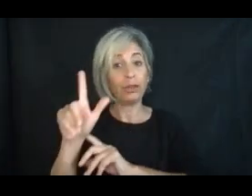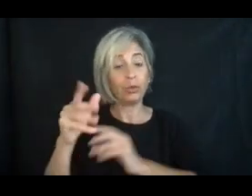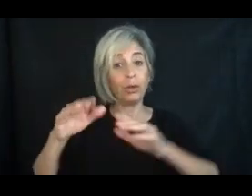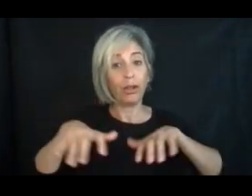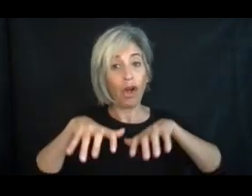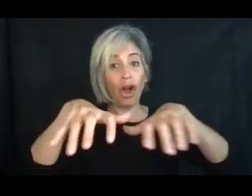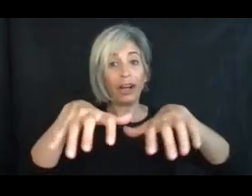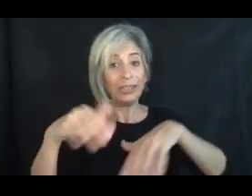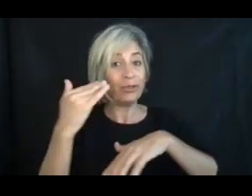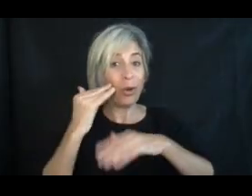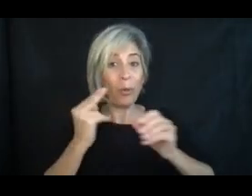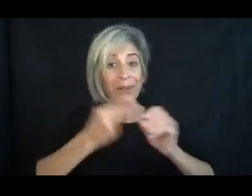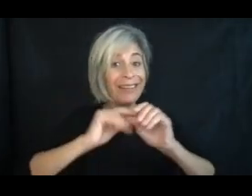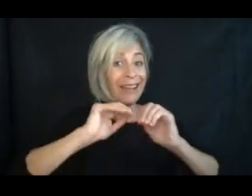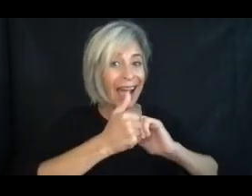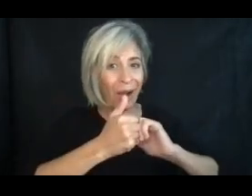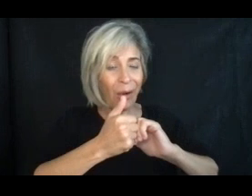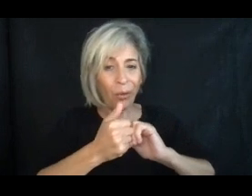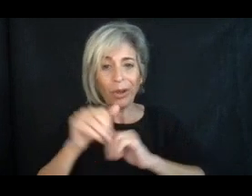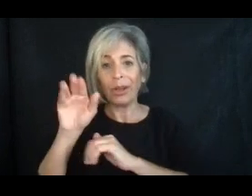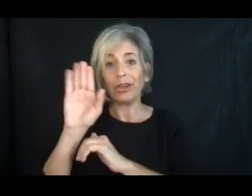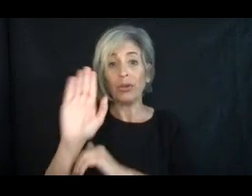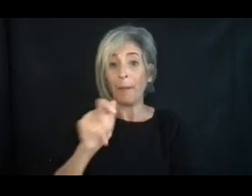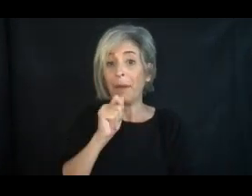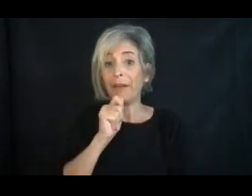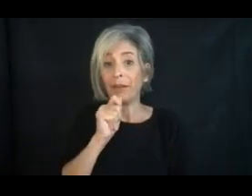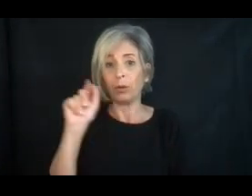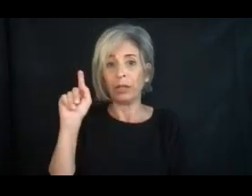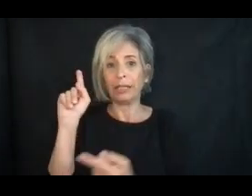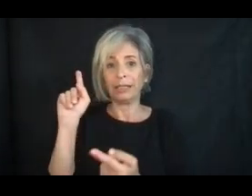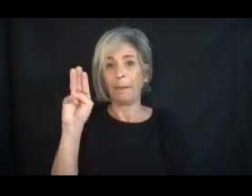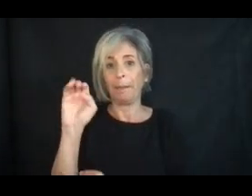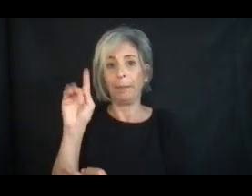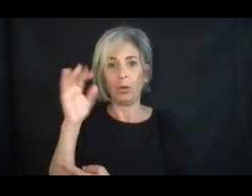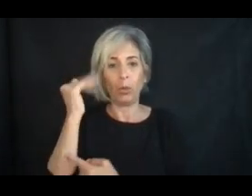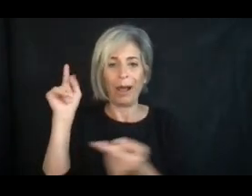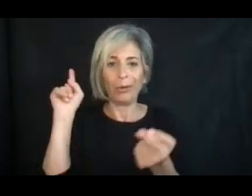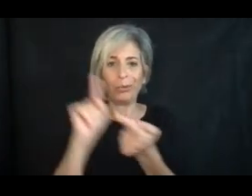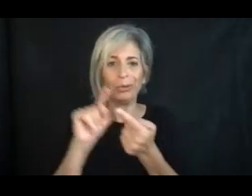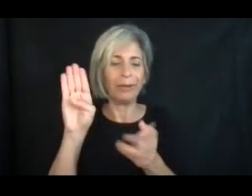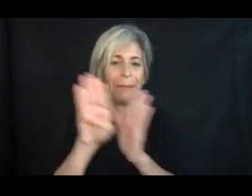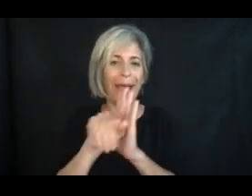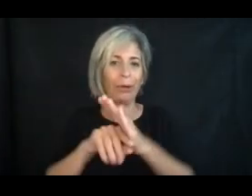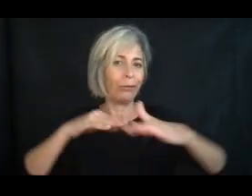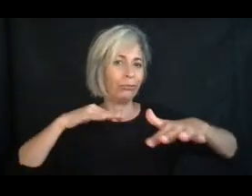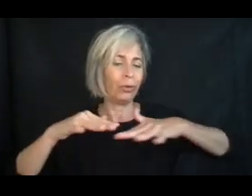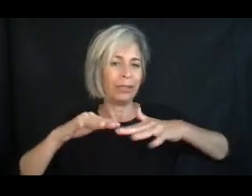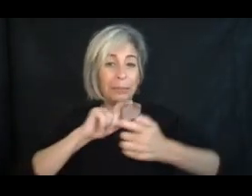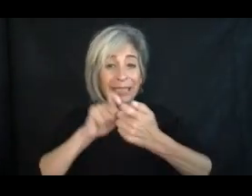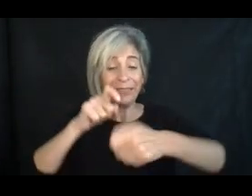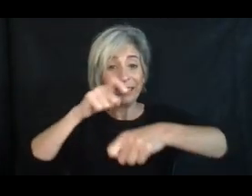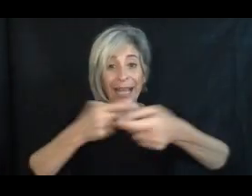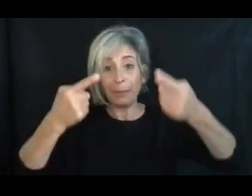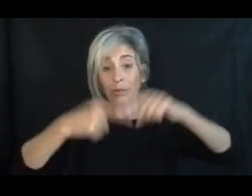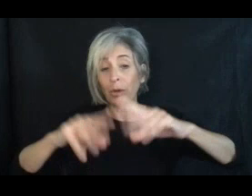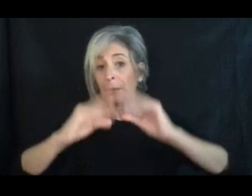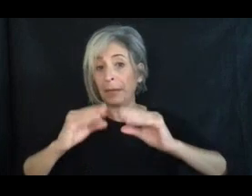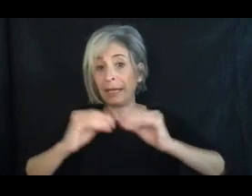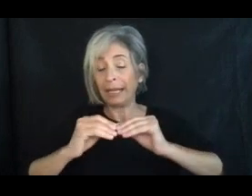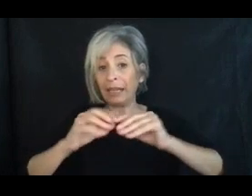how to participate. Your microphones have been muted to reduce background noise. There will be specific times during this meeting when audience members